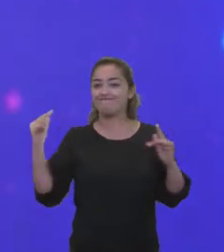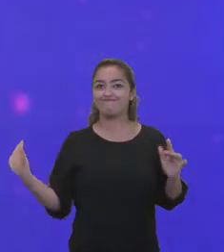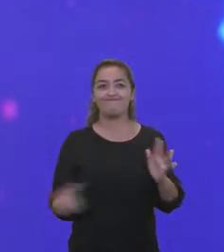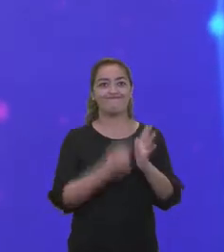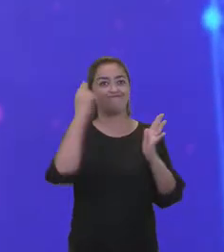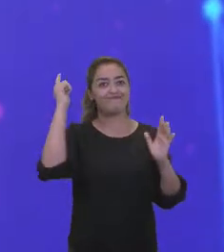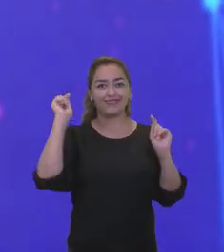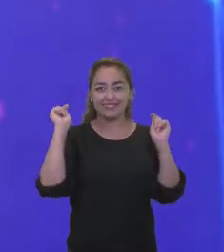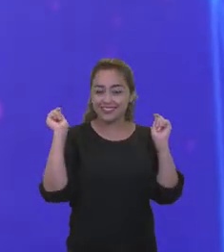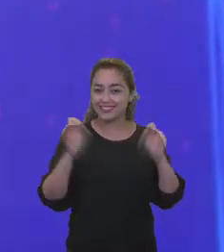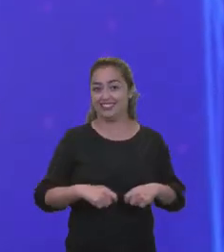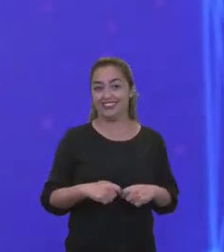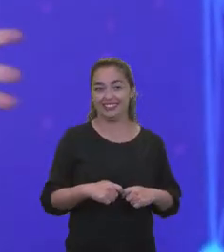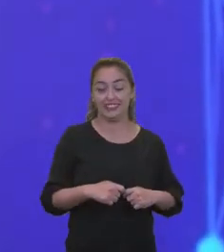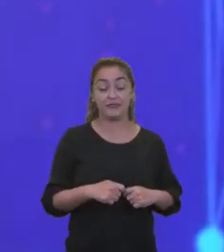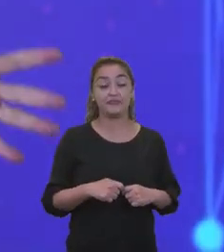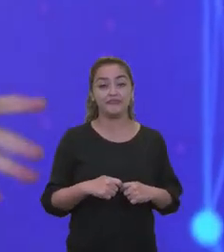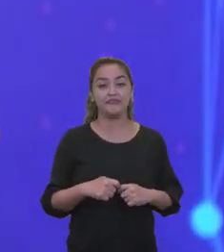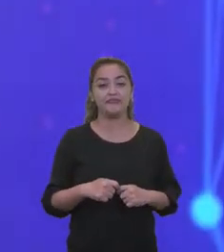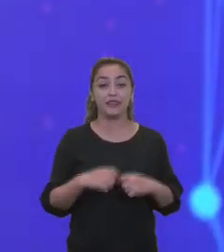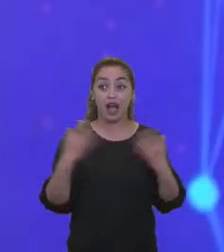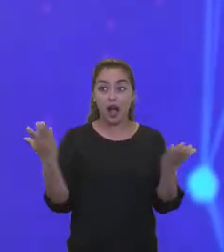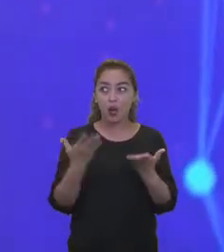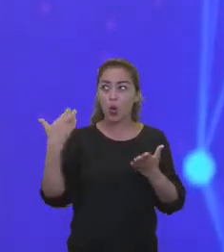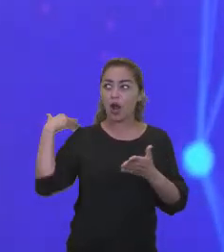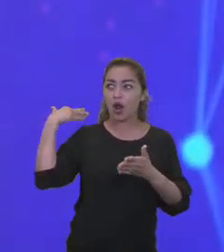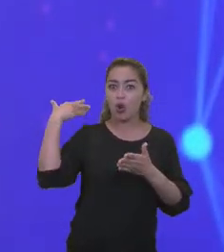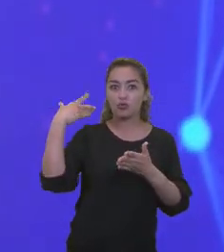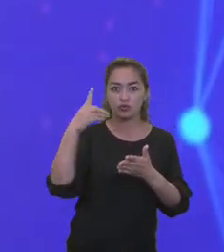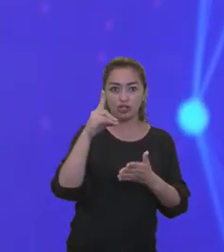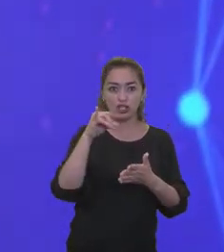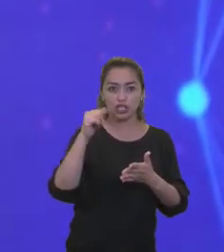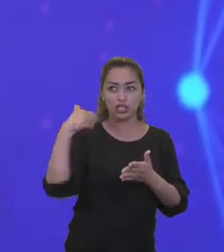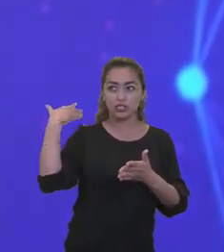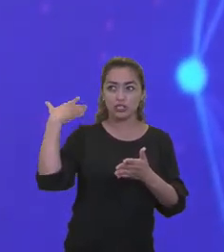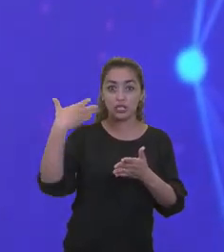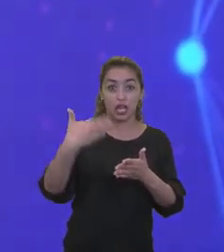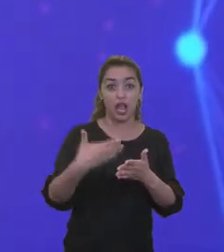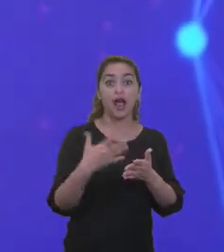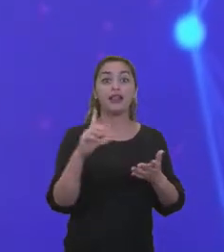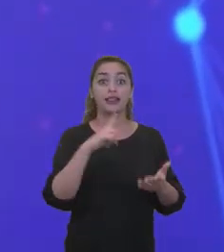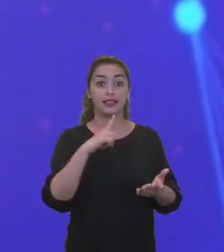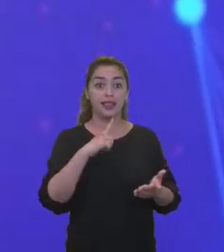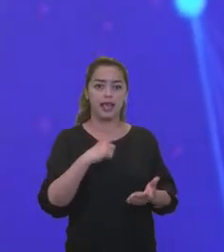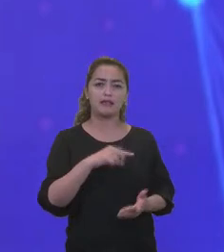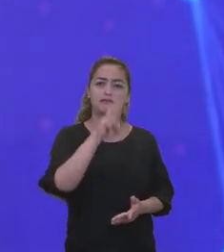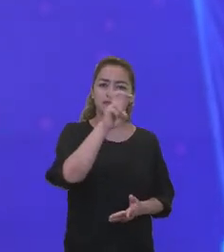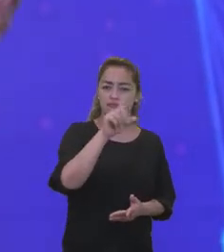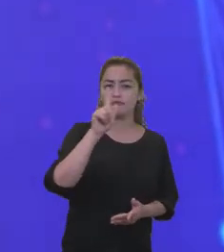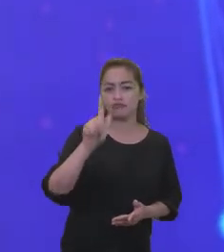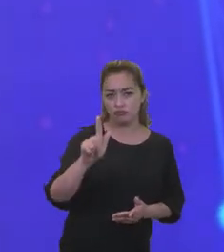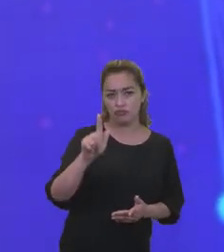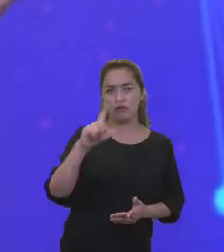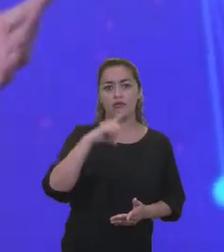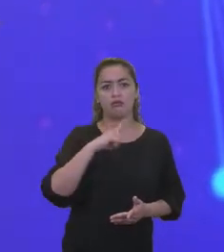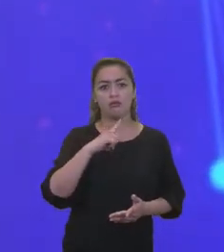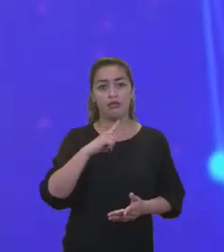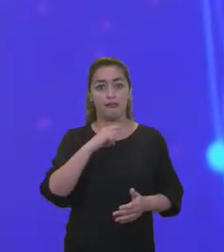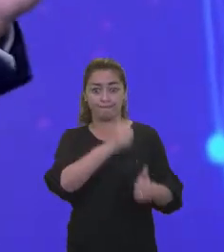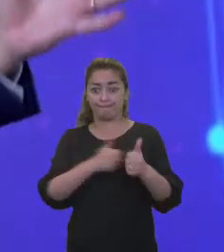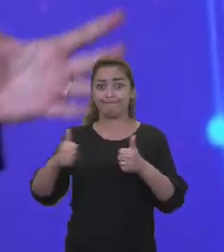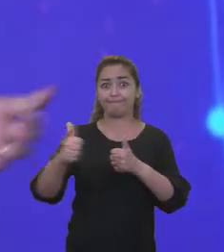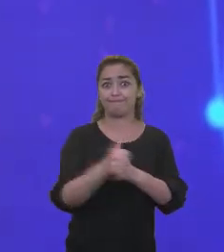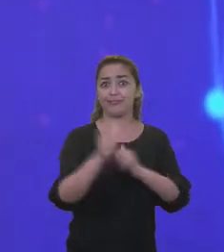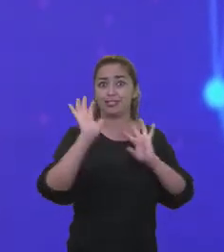really touching for the effect that they have. Now, a few days, we are using 5G